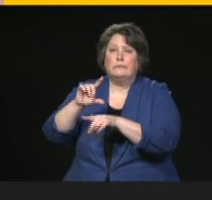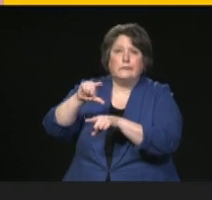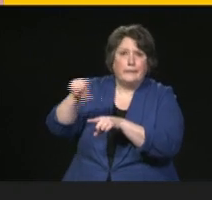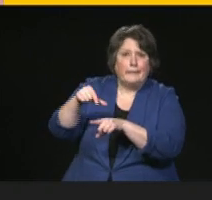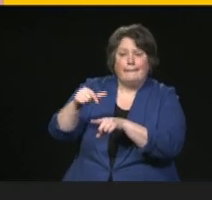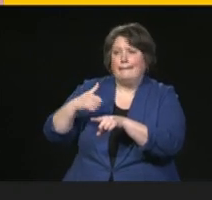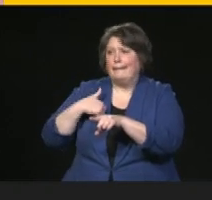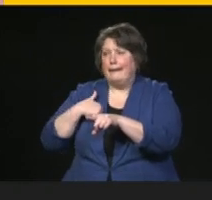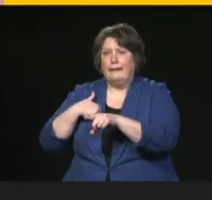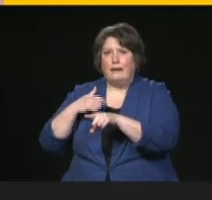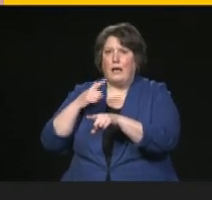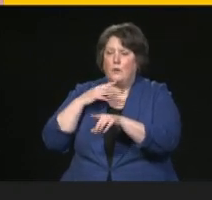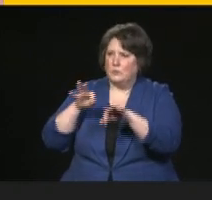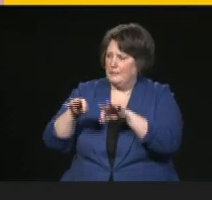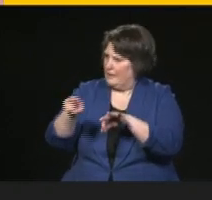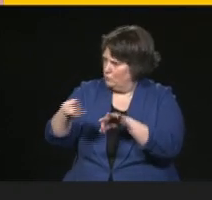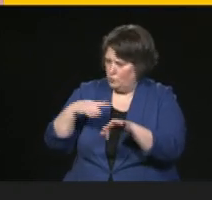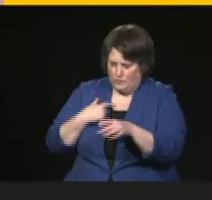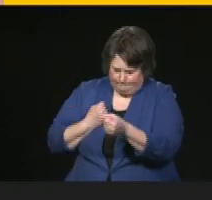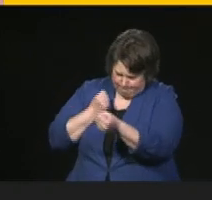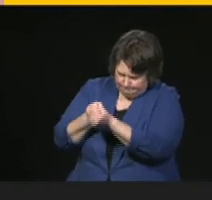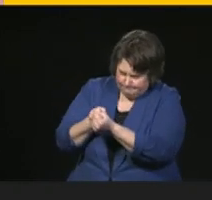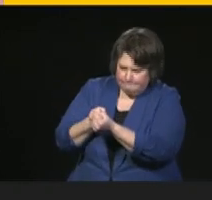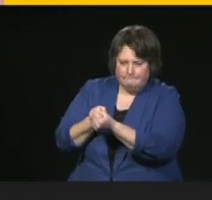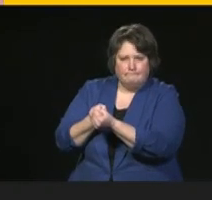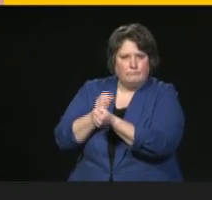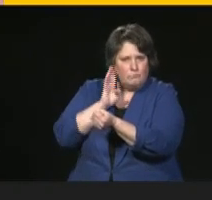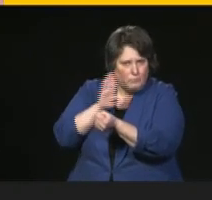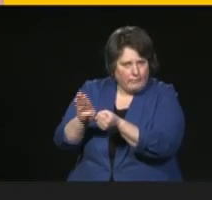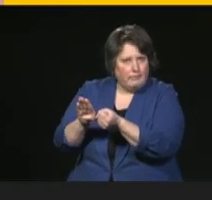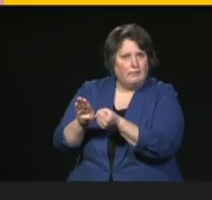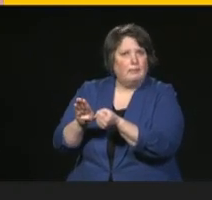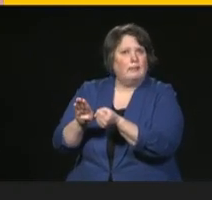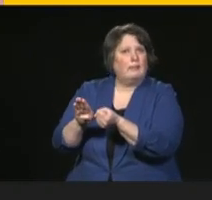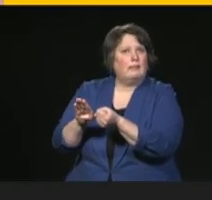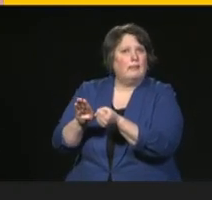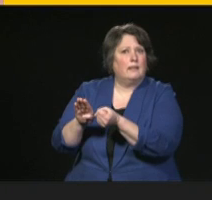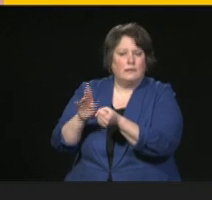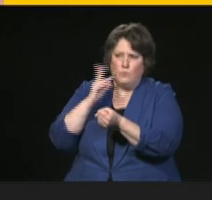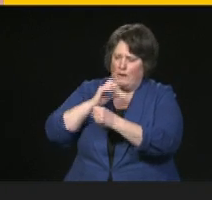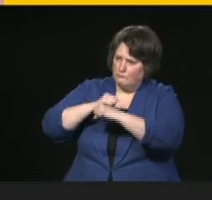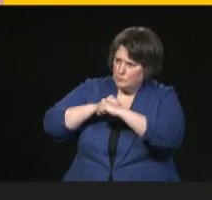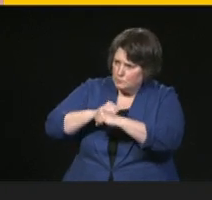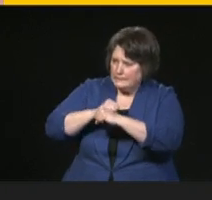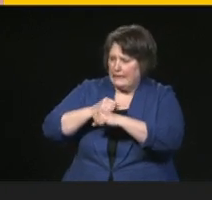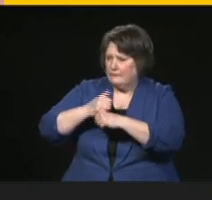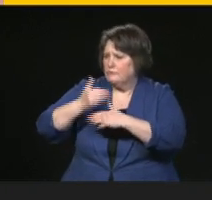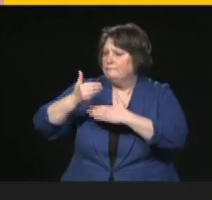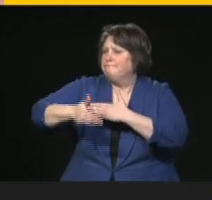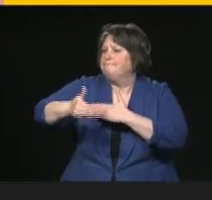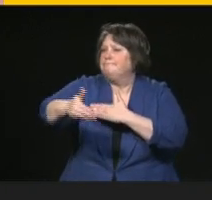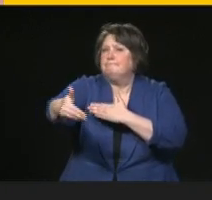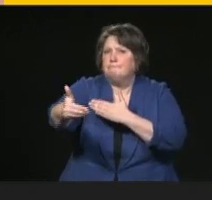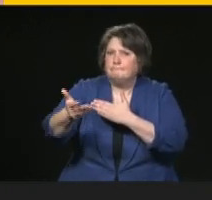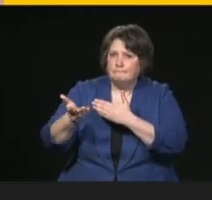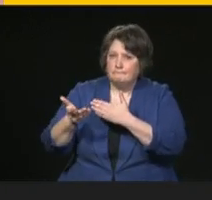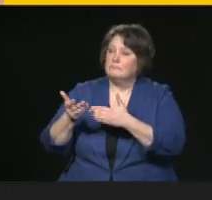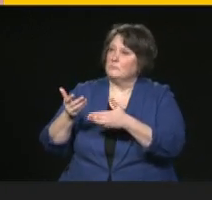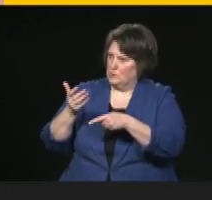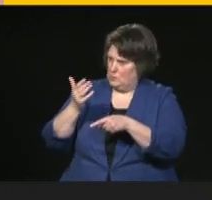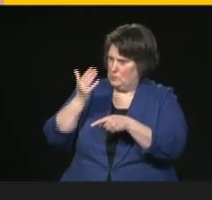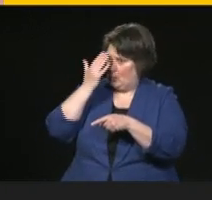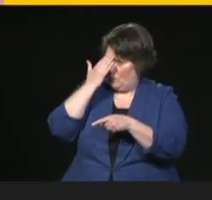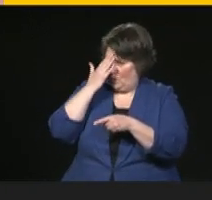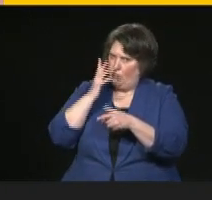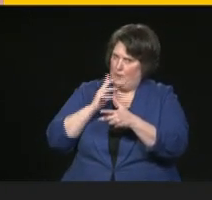are going to support you so that we can protect you in coming weeks and so that we'll be able to count on you once again when the